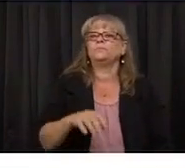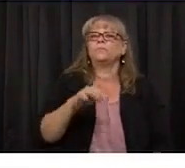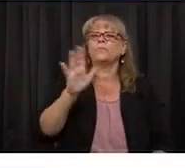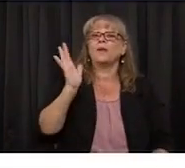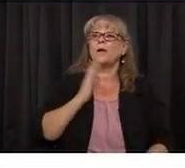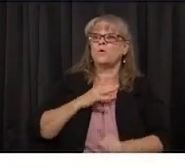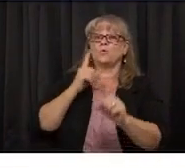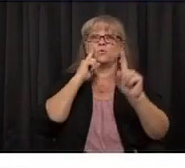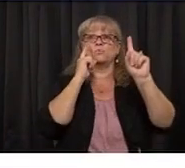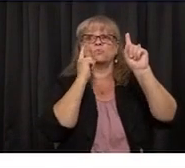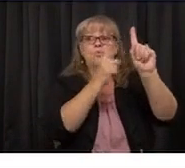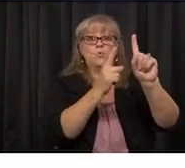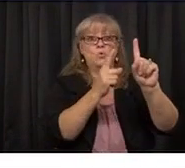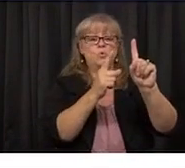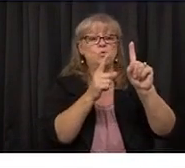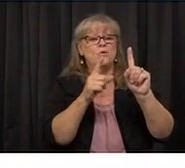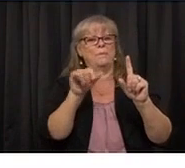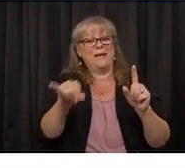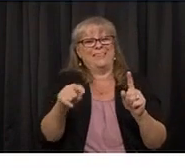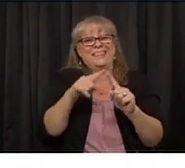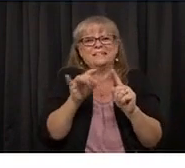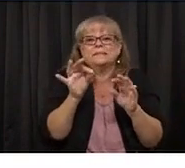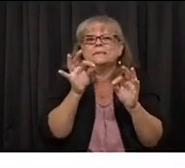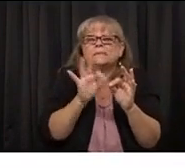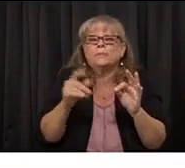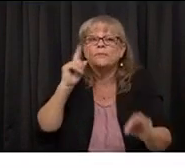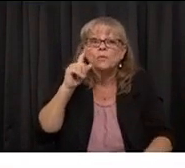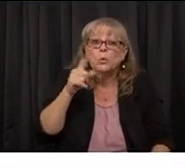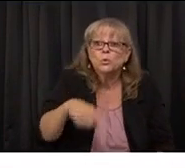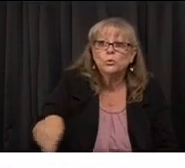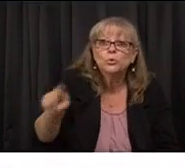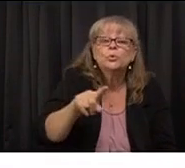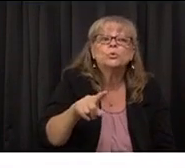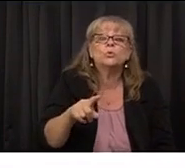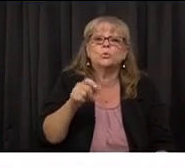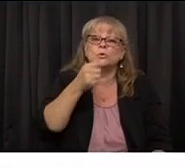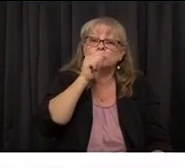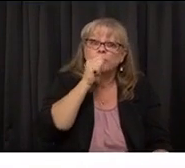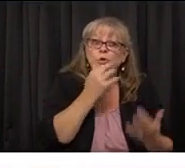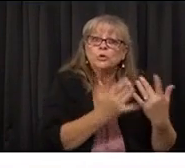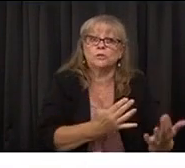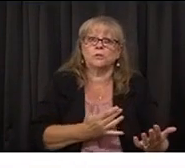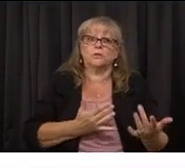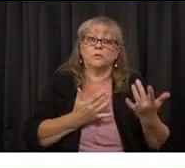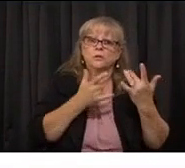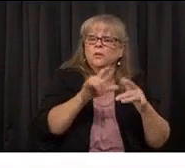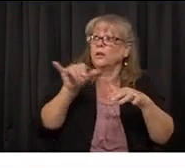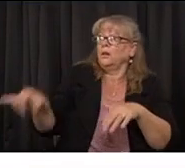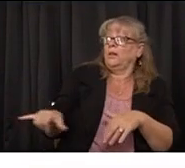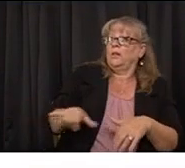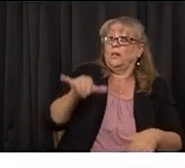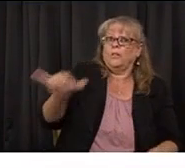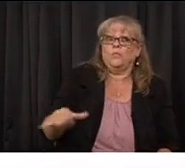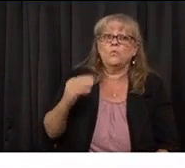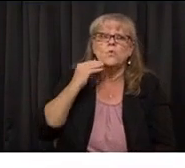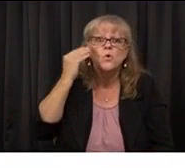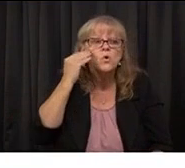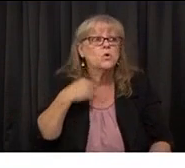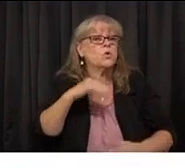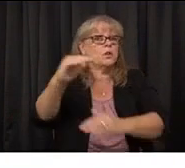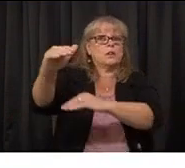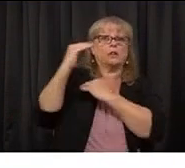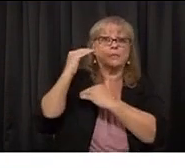for Coloradans to thrive and get through this in the safer at home and in our vast great outdoors period that we're